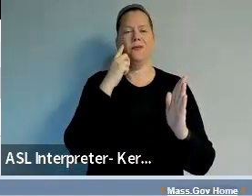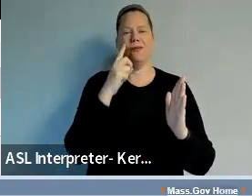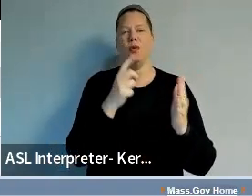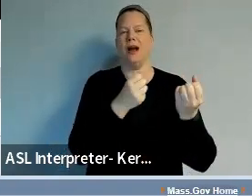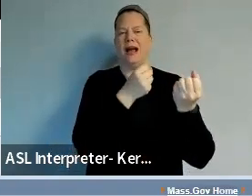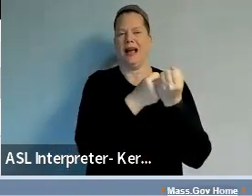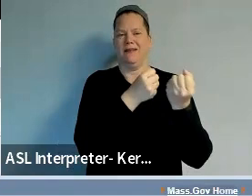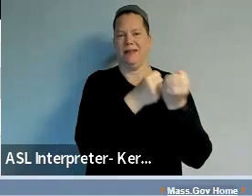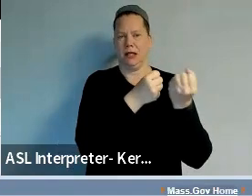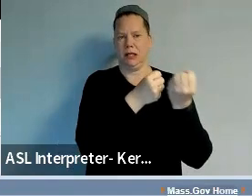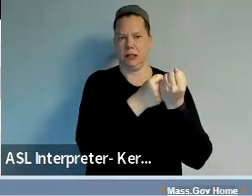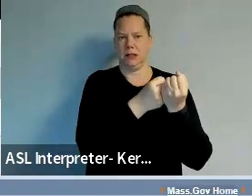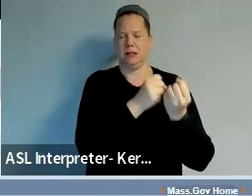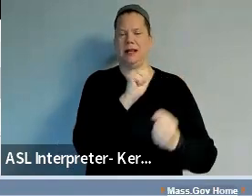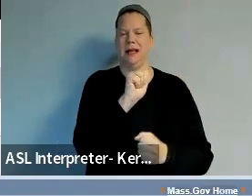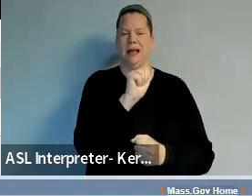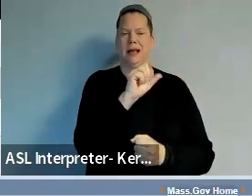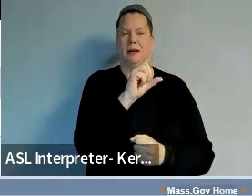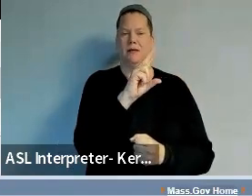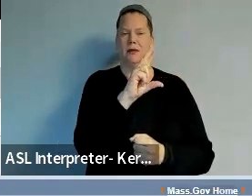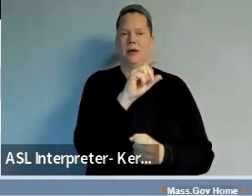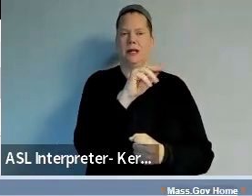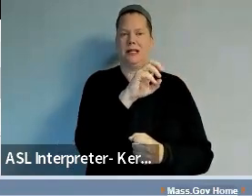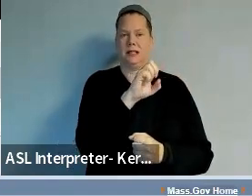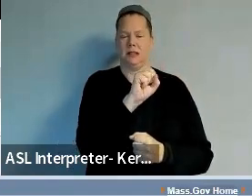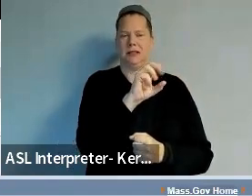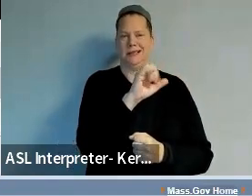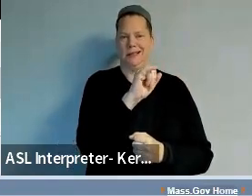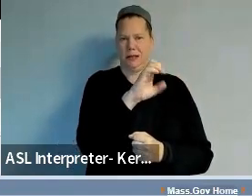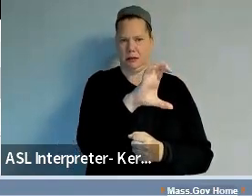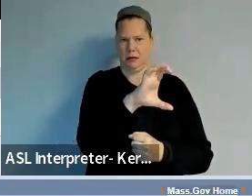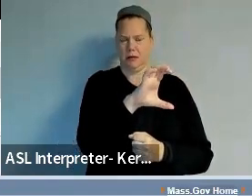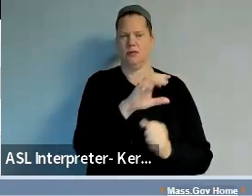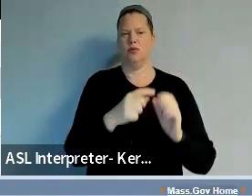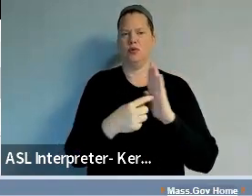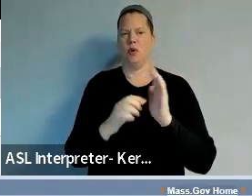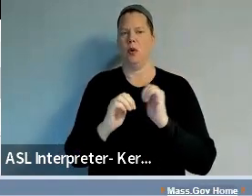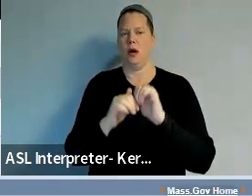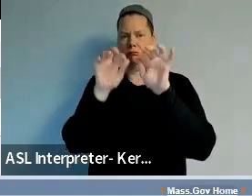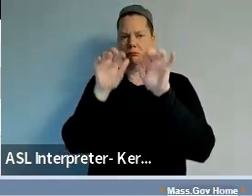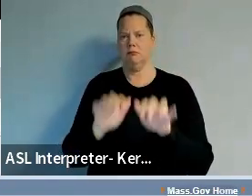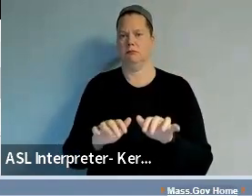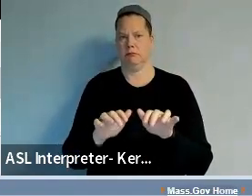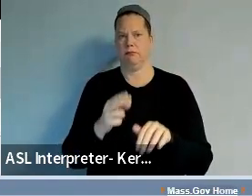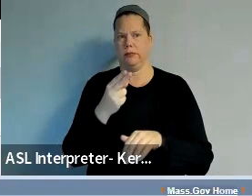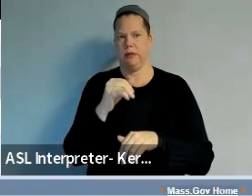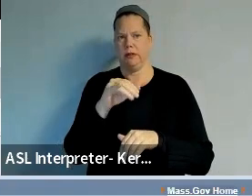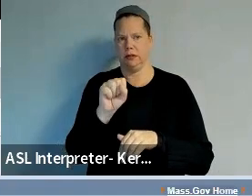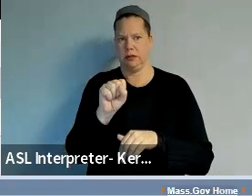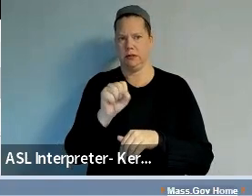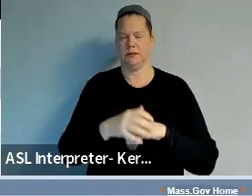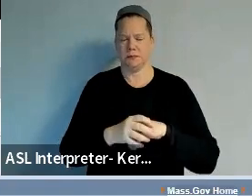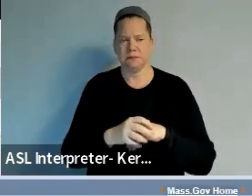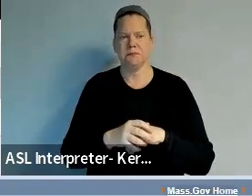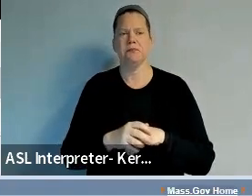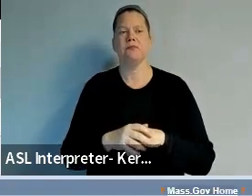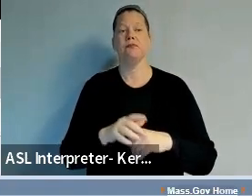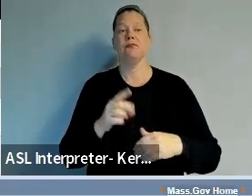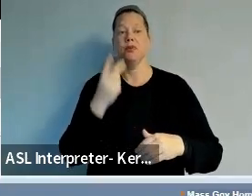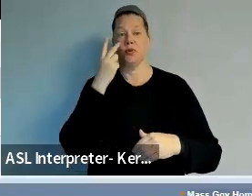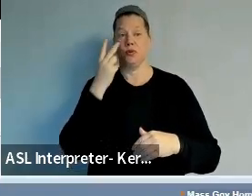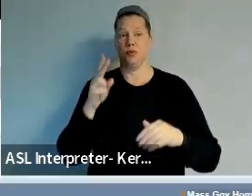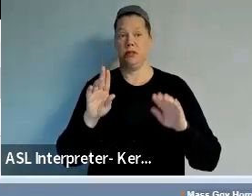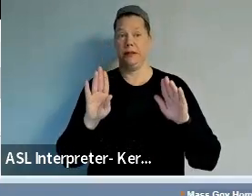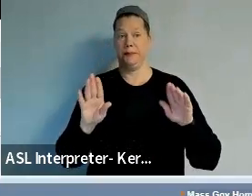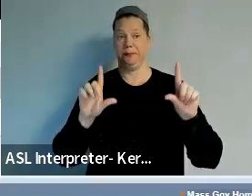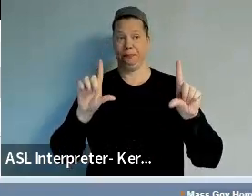the restraint report. From the home page, click QM,